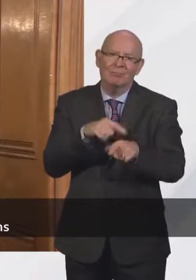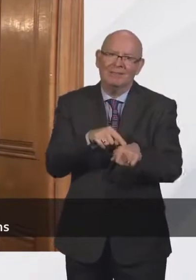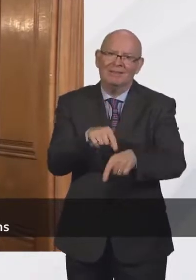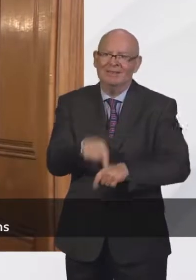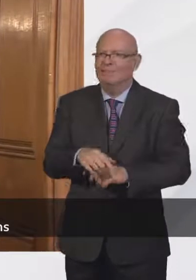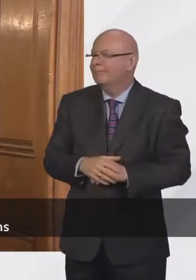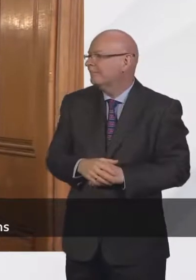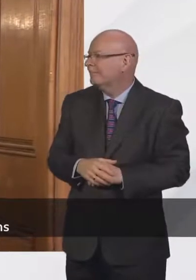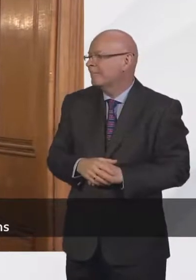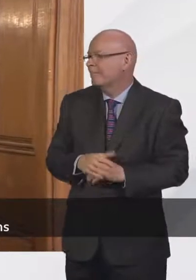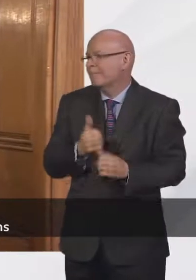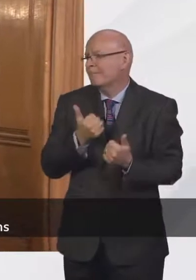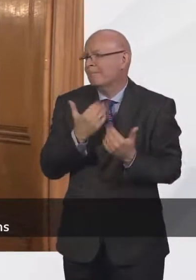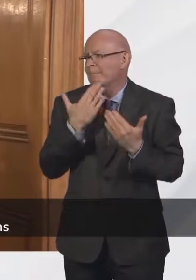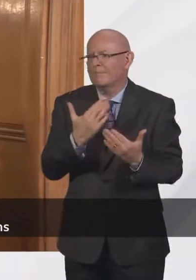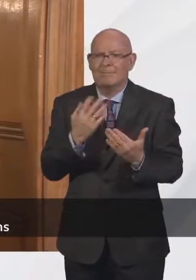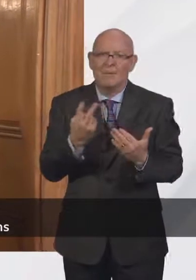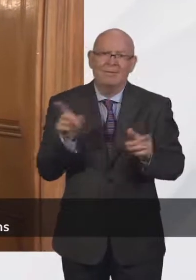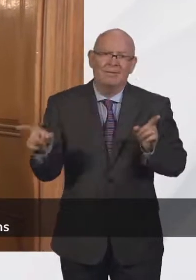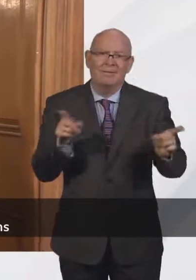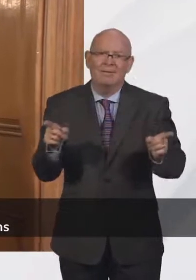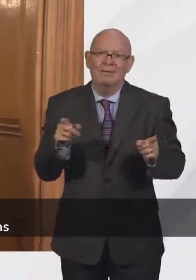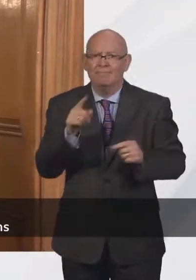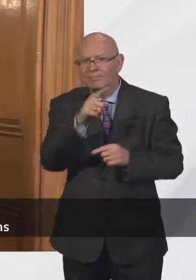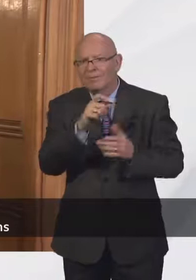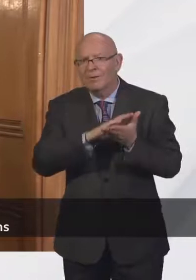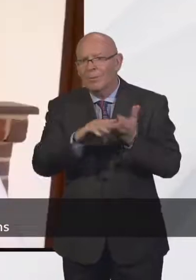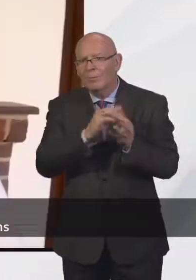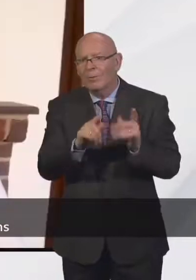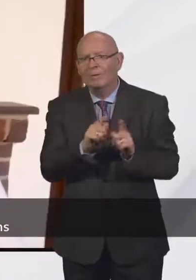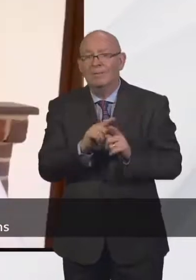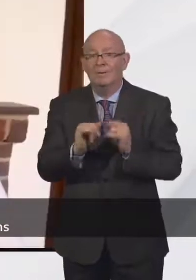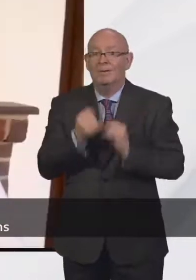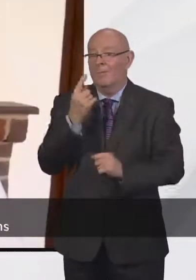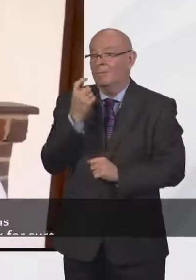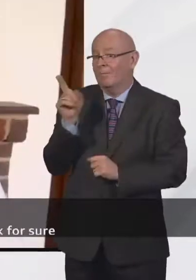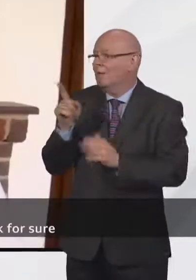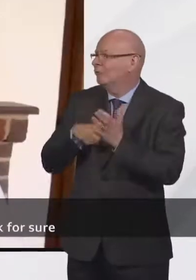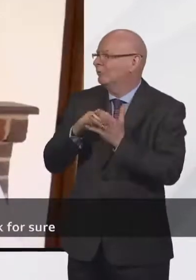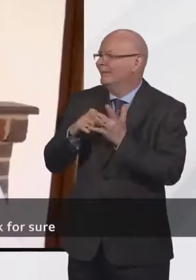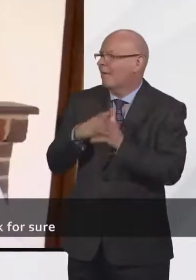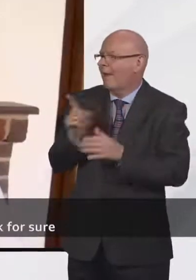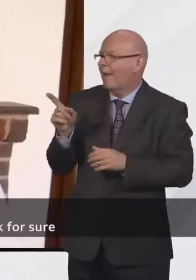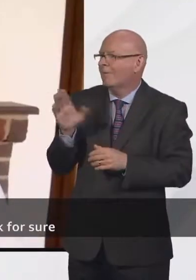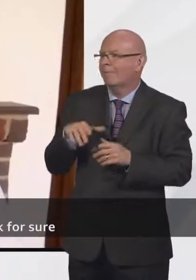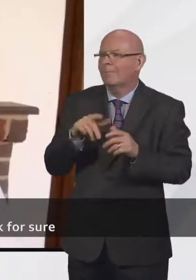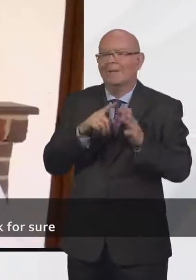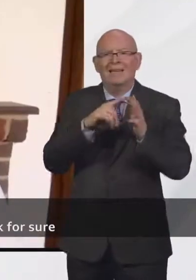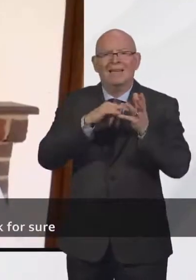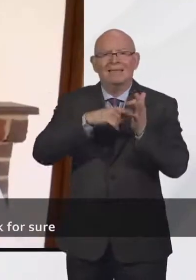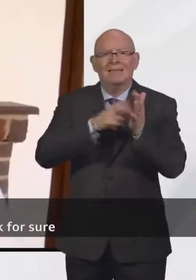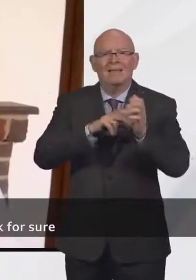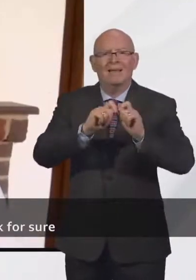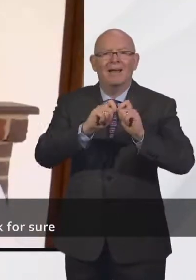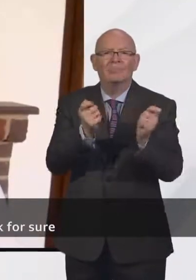Prime Minister, at the Eastern Daily Press in Norfolk, I've written a series of reports into a generation of our most vulnerable children and young people being failed